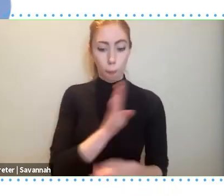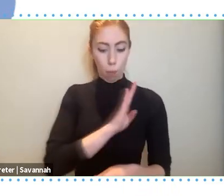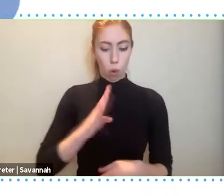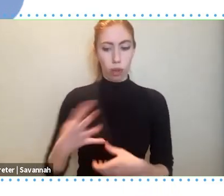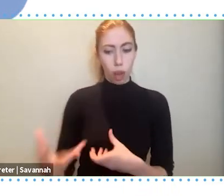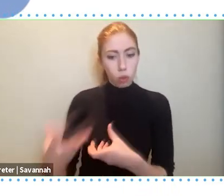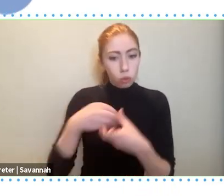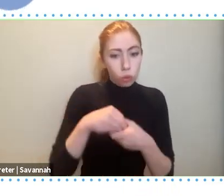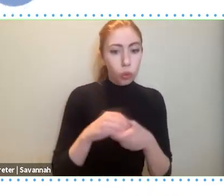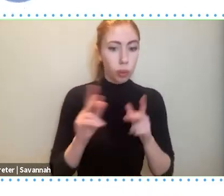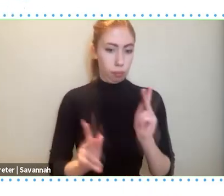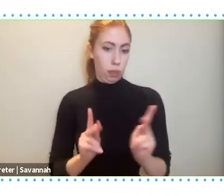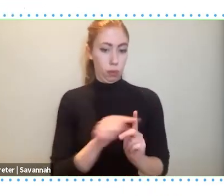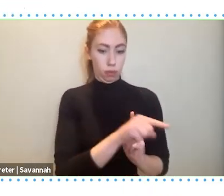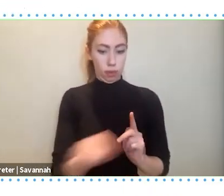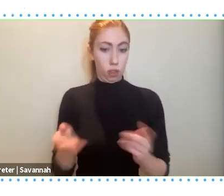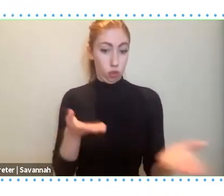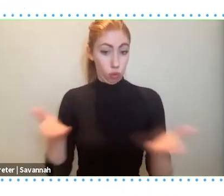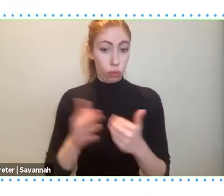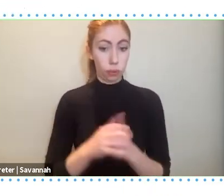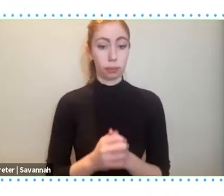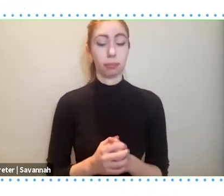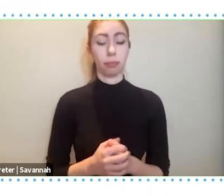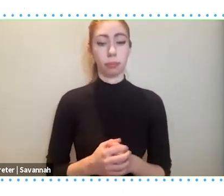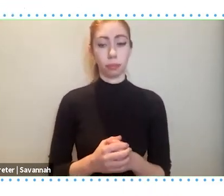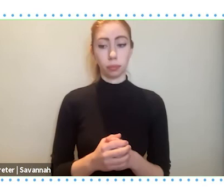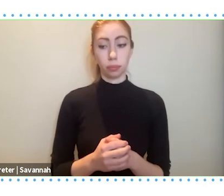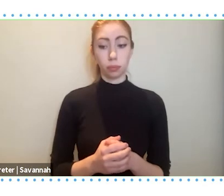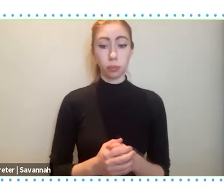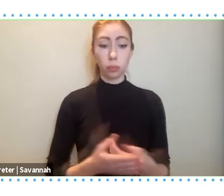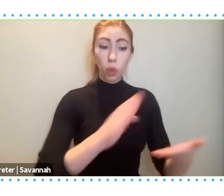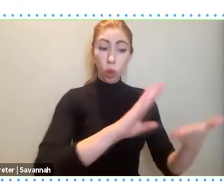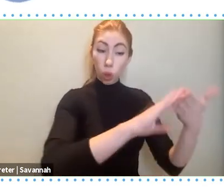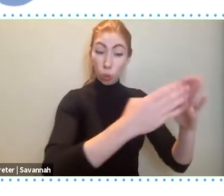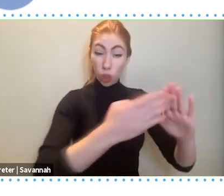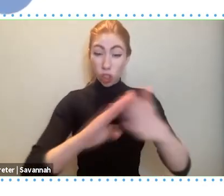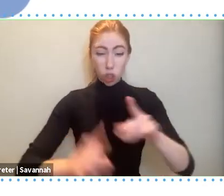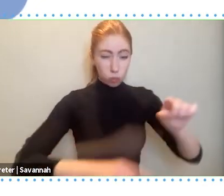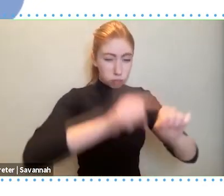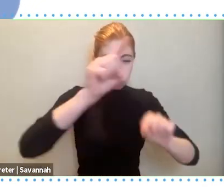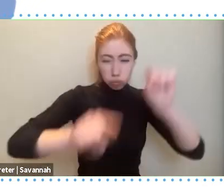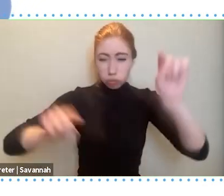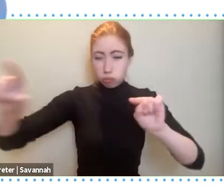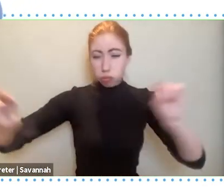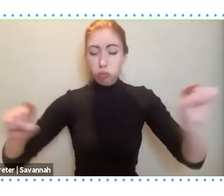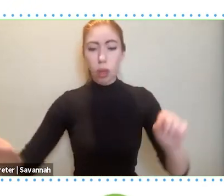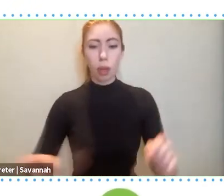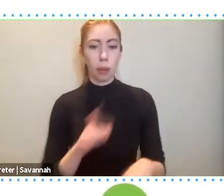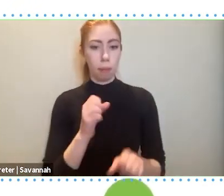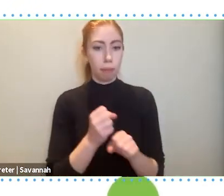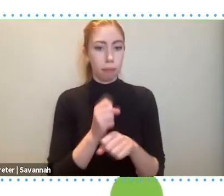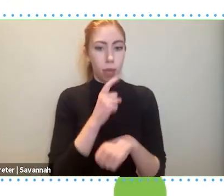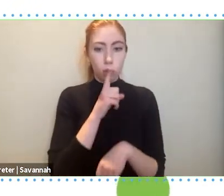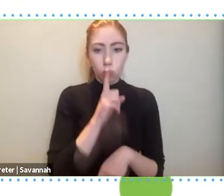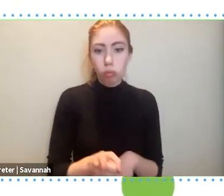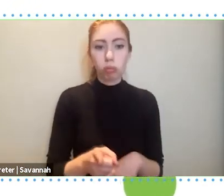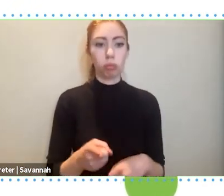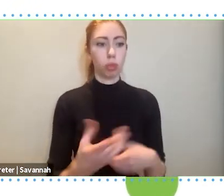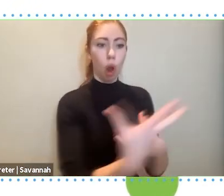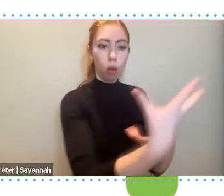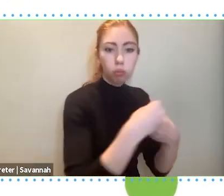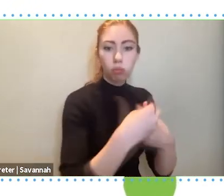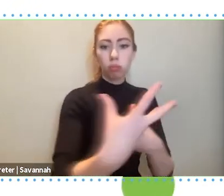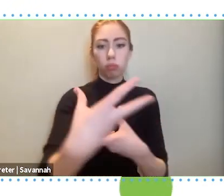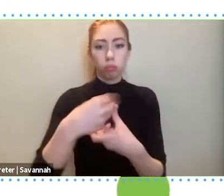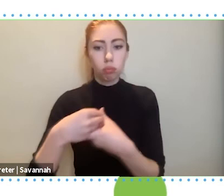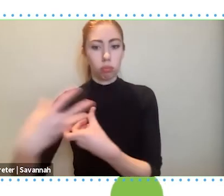a greater representation of different communities. And so really being articulate, you know, around defining community is a key